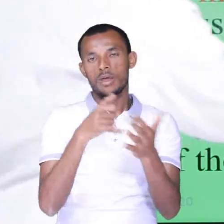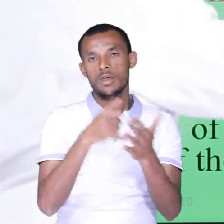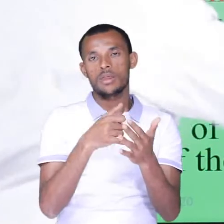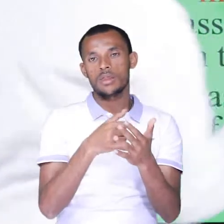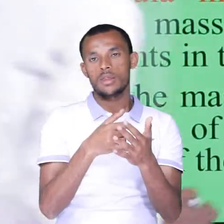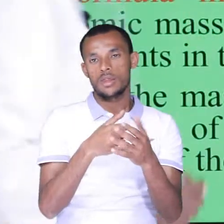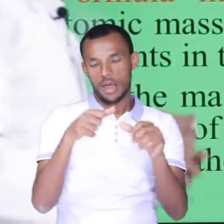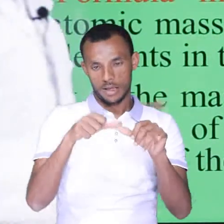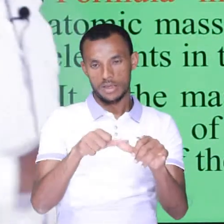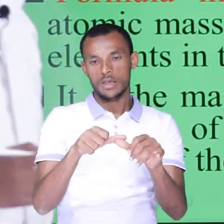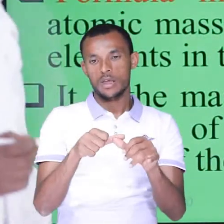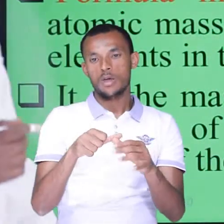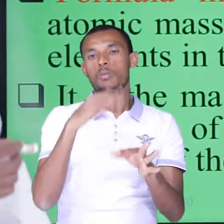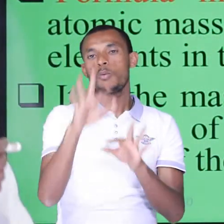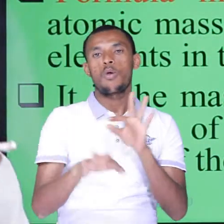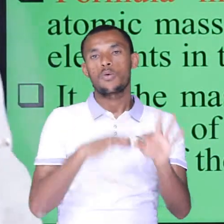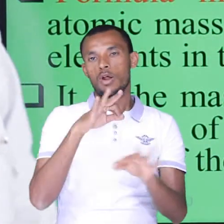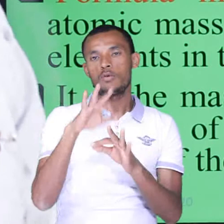form.